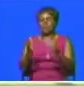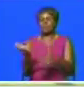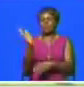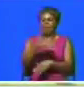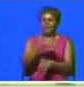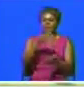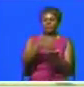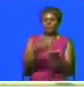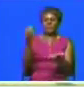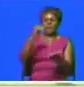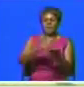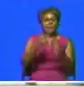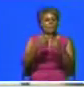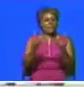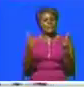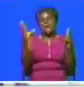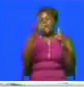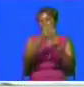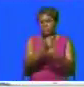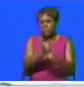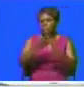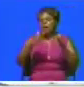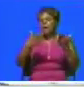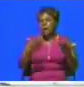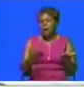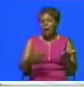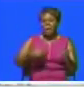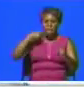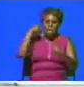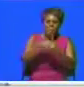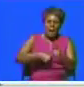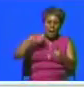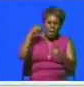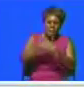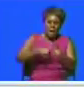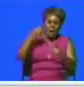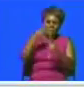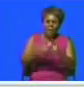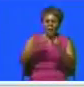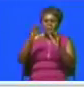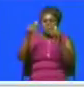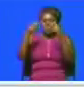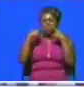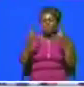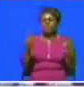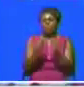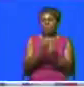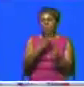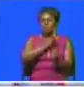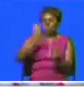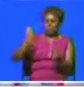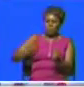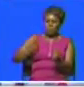path. However, this can only be achieved through aggressive and strategic marketing by Kenya Tourism Board. I